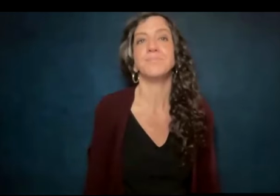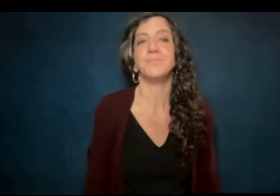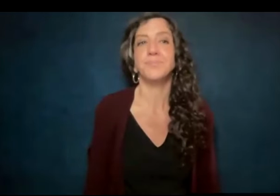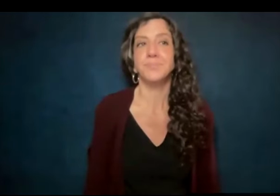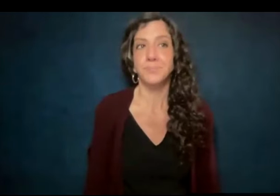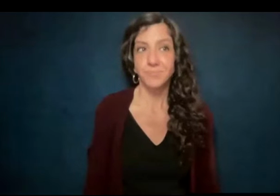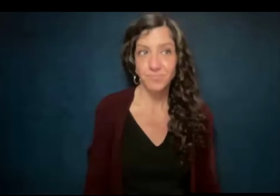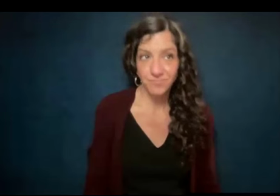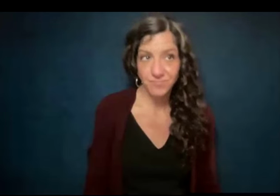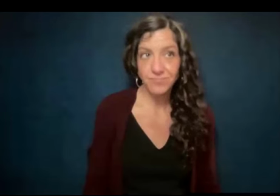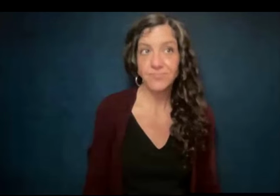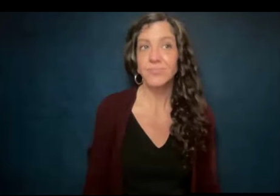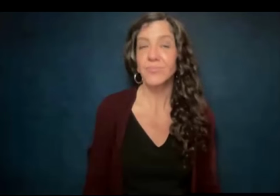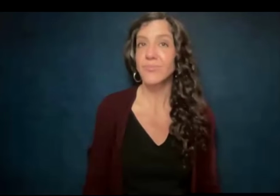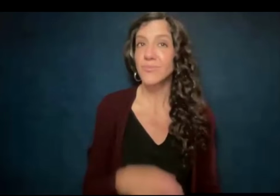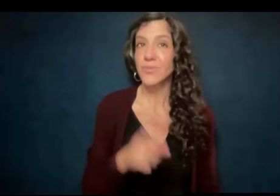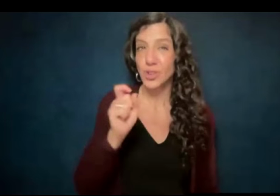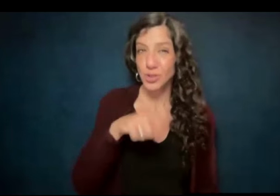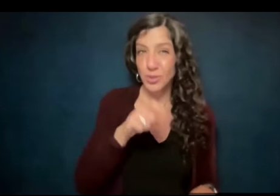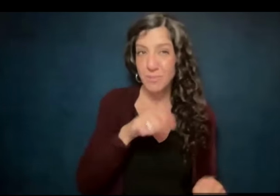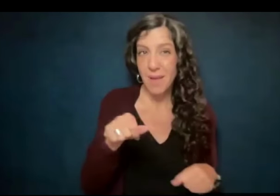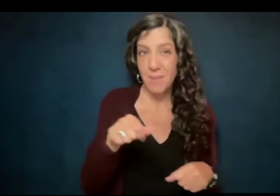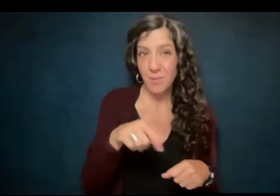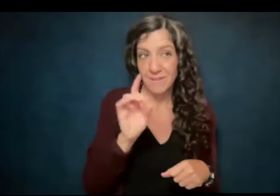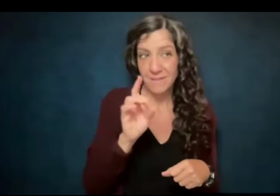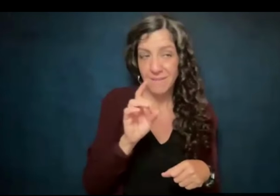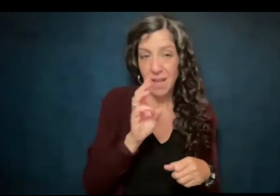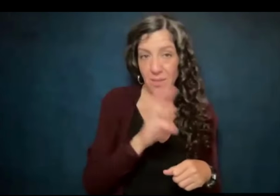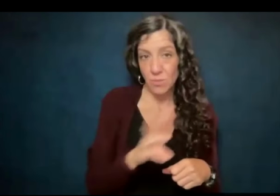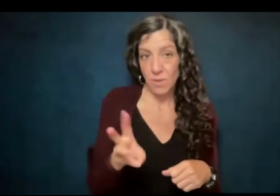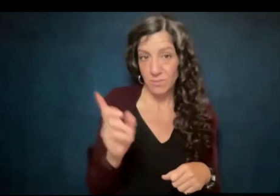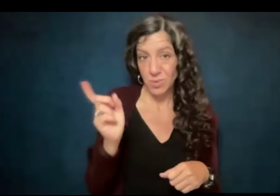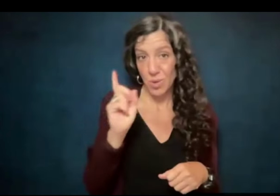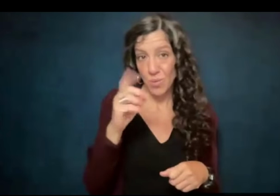find those websites through the links